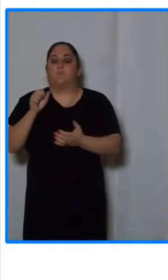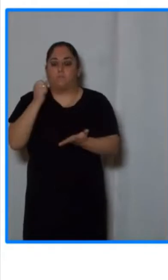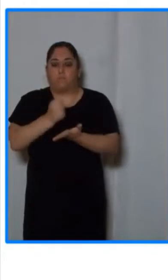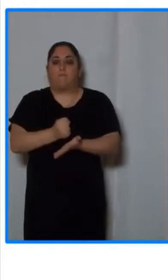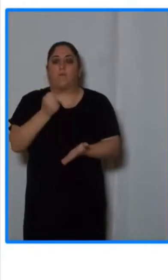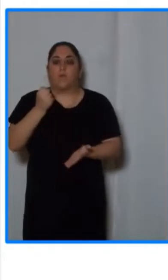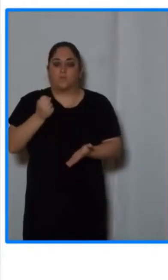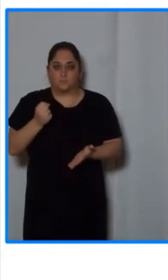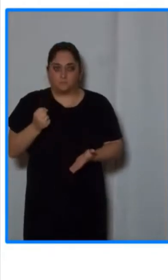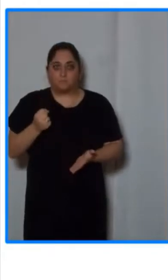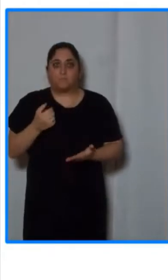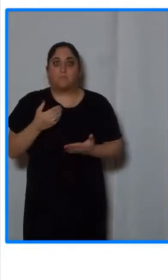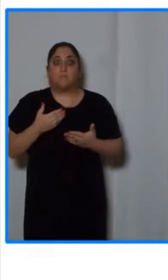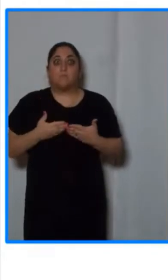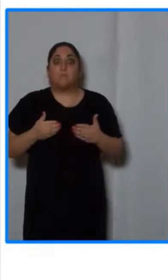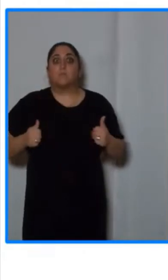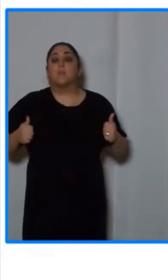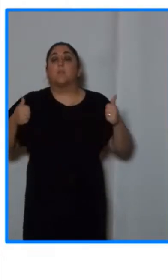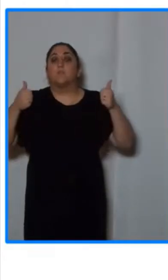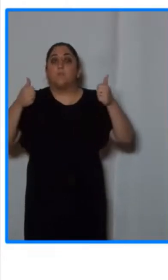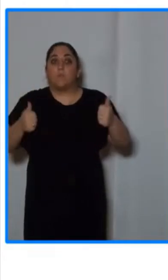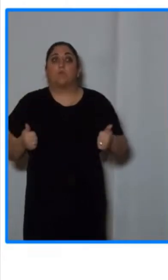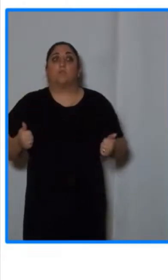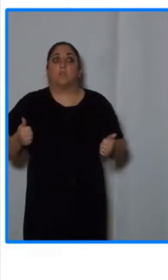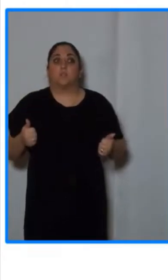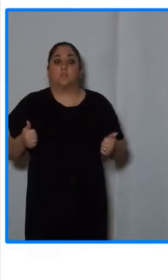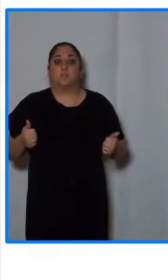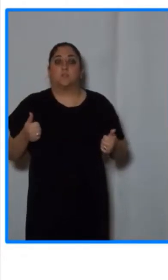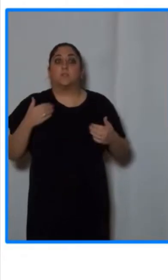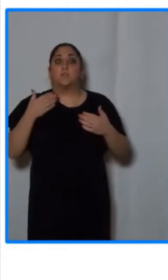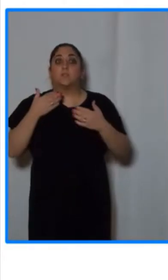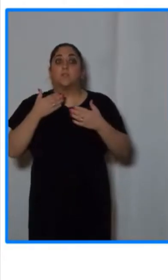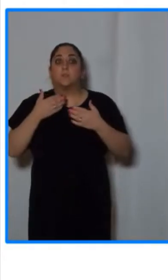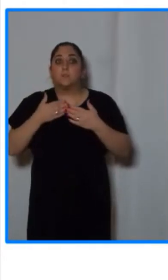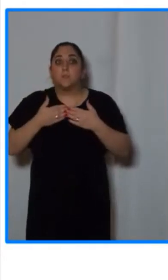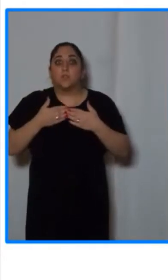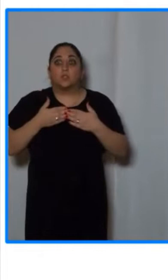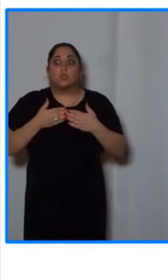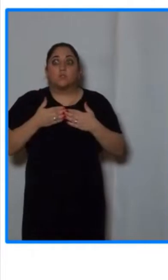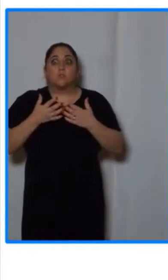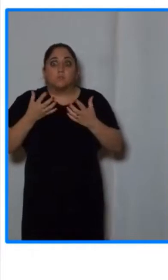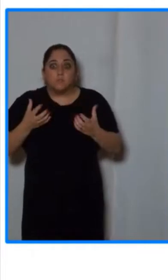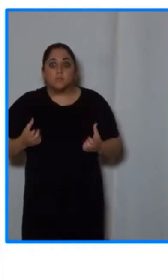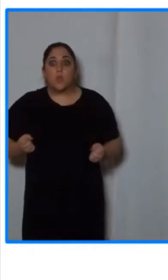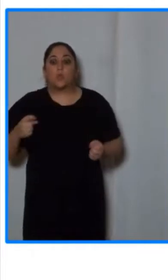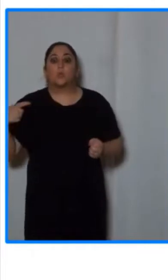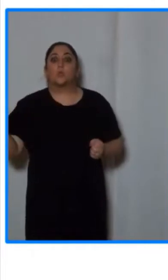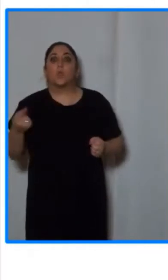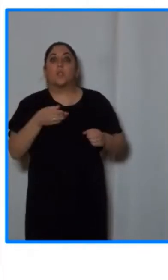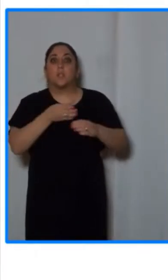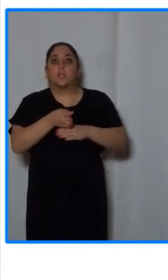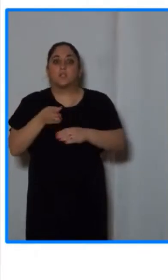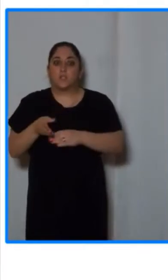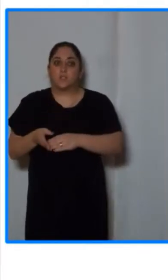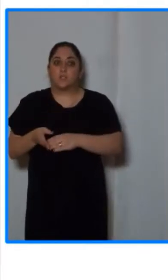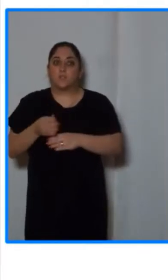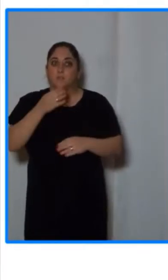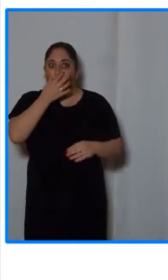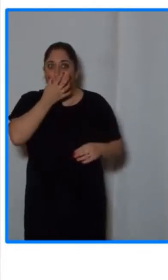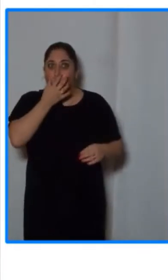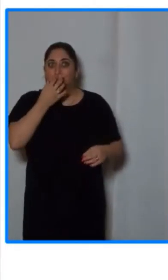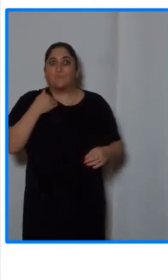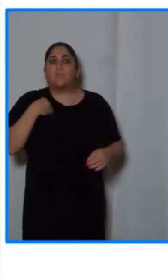Consortium. And this is, of course, important and should be a minimum what you aim for. But I will not talk